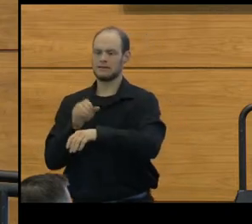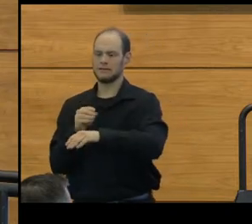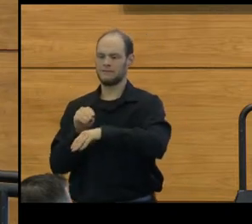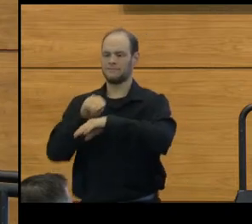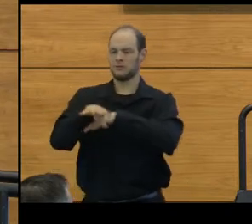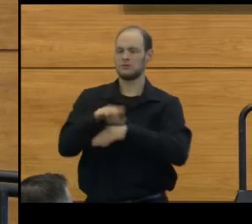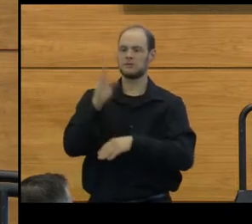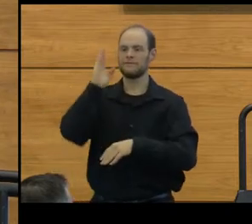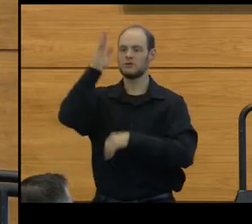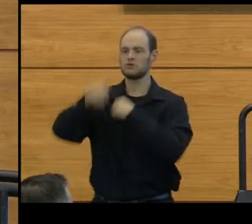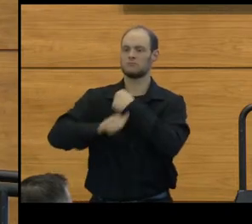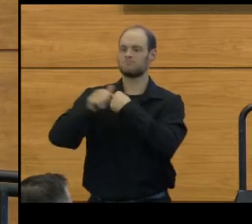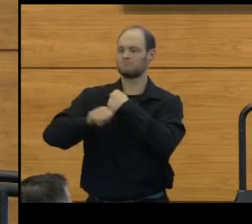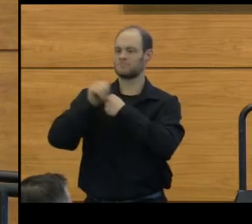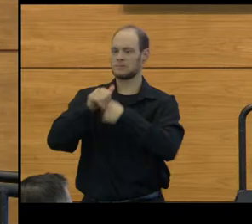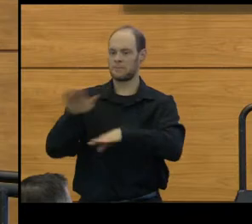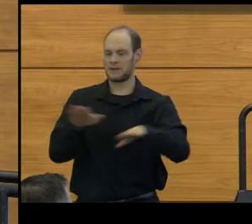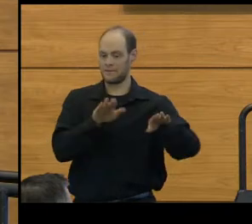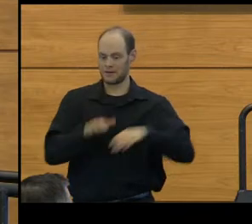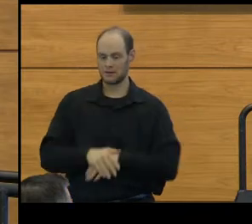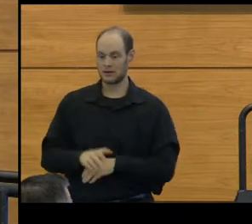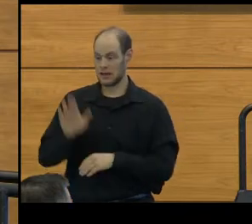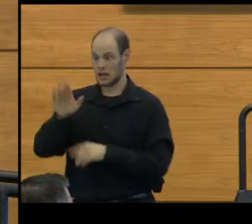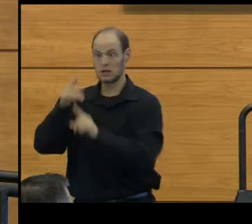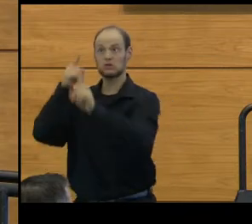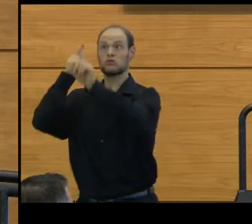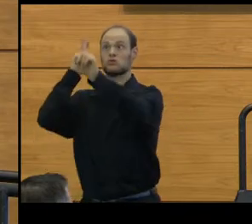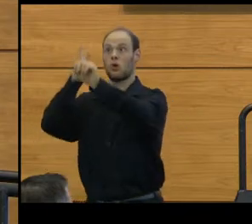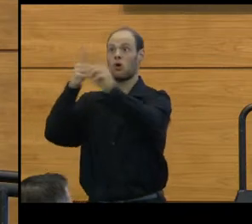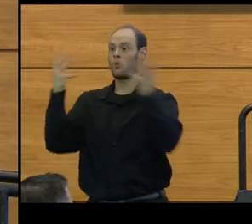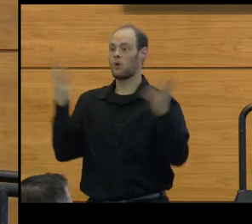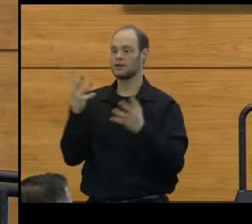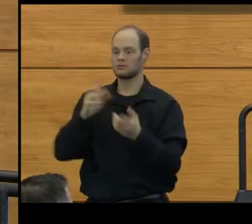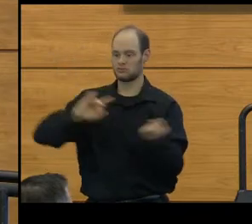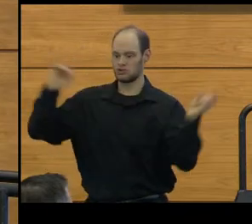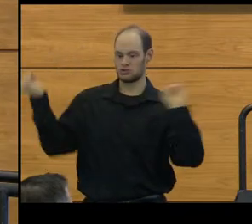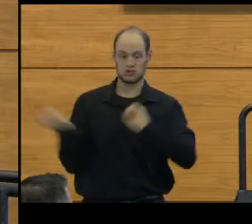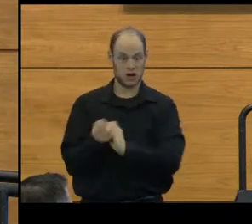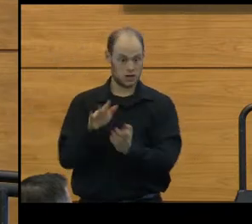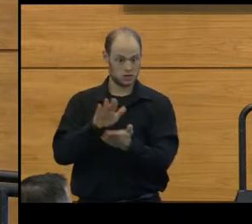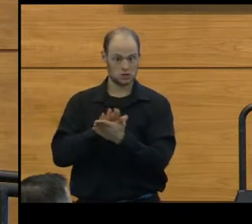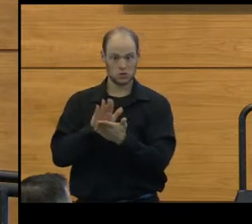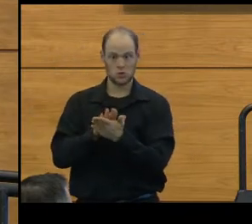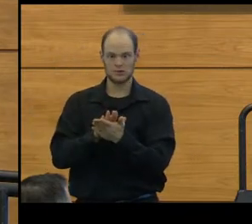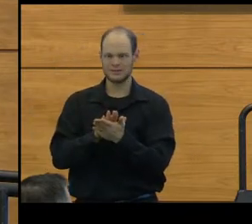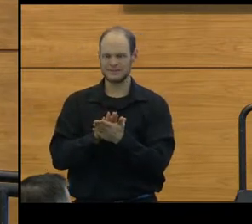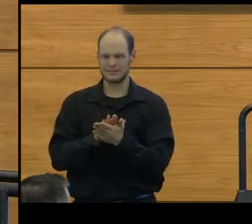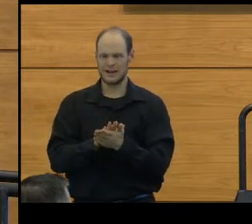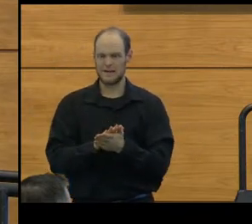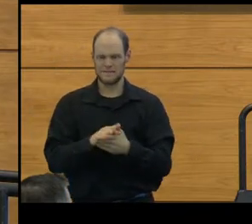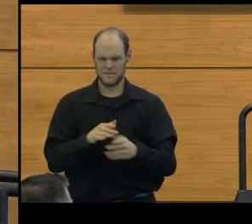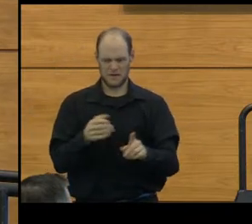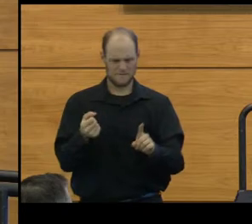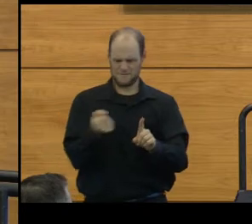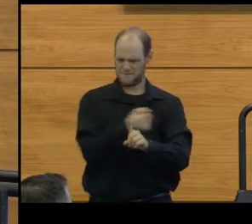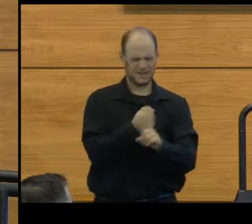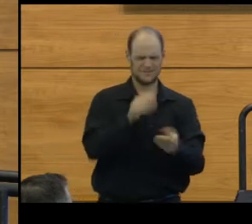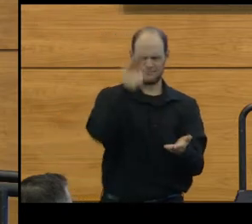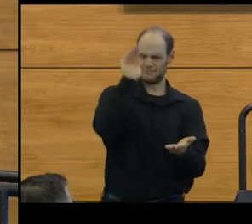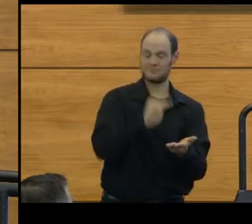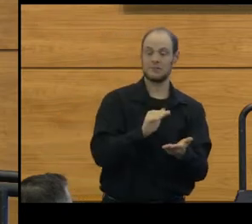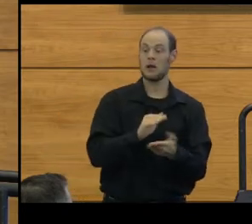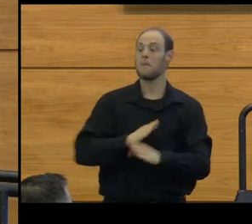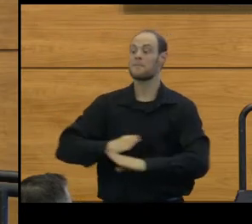risky behavior? His scholarly goal is to transform schools into settings for violence